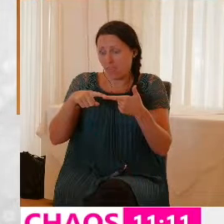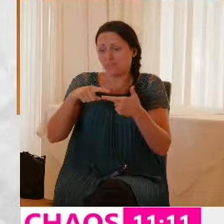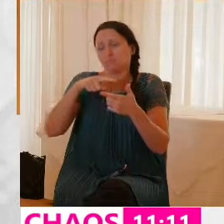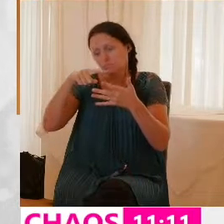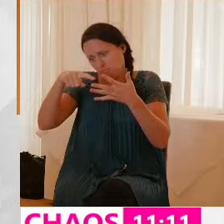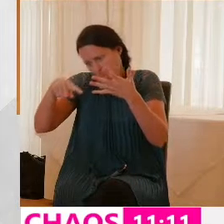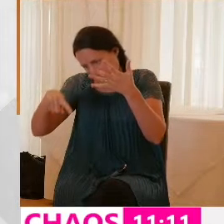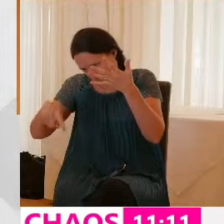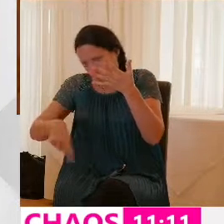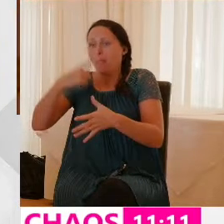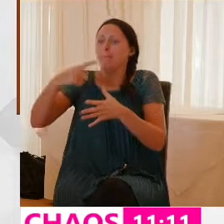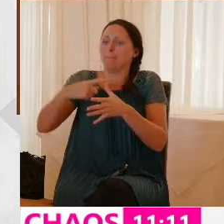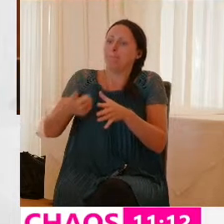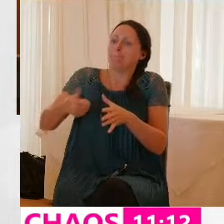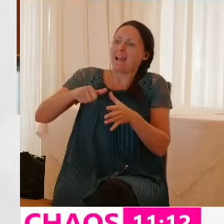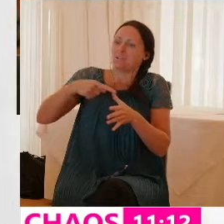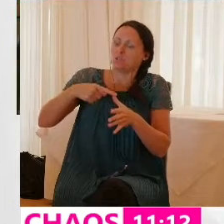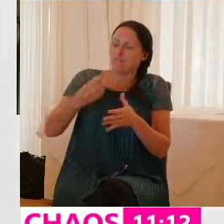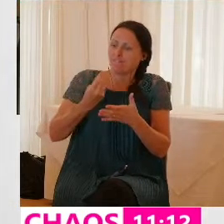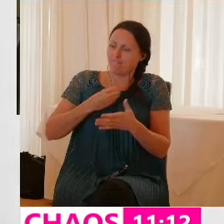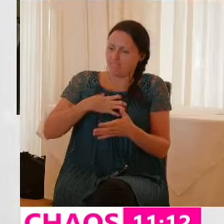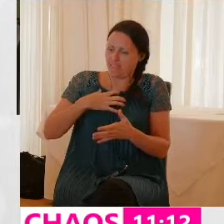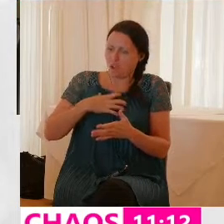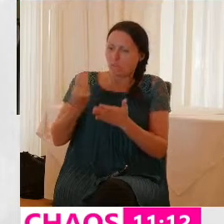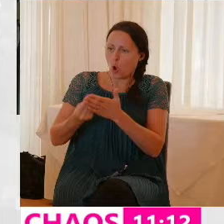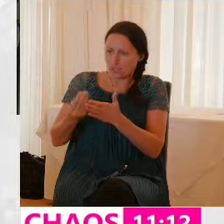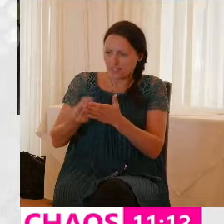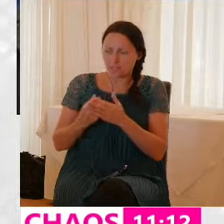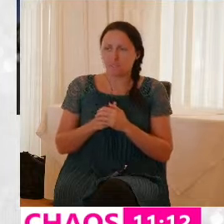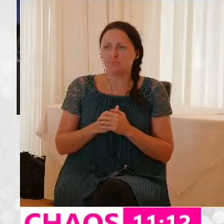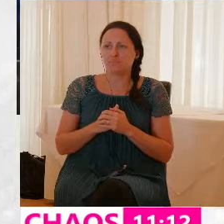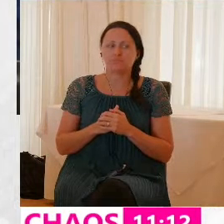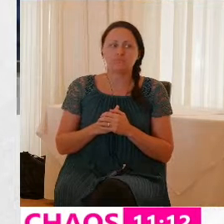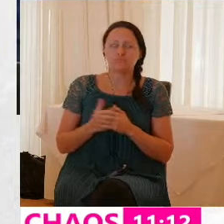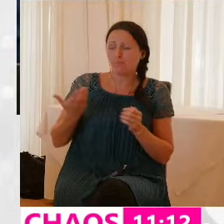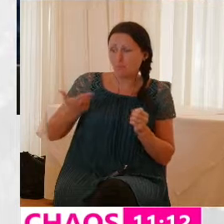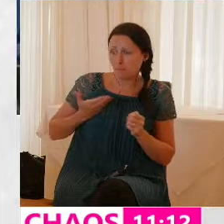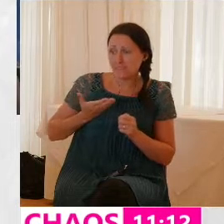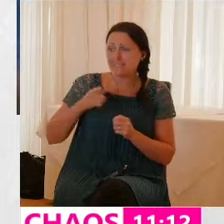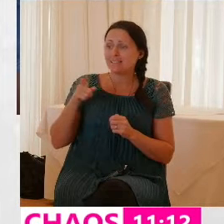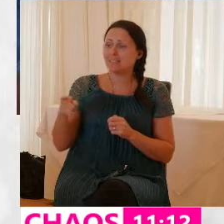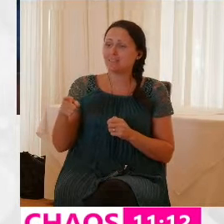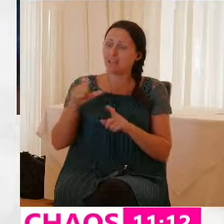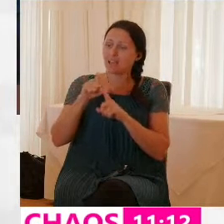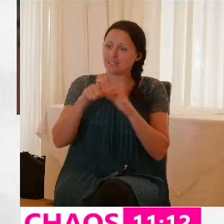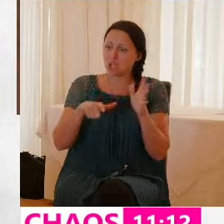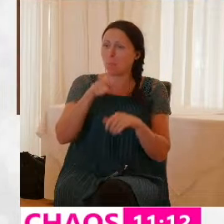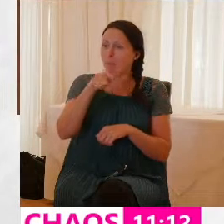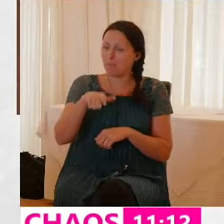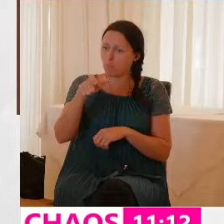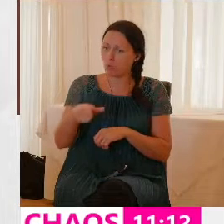cost. This is one of the practices, like businesses and disabled people were telling me, that is